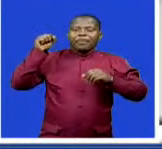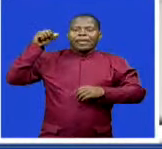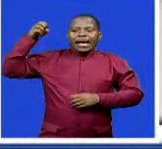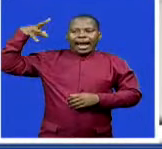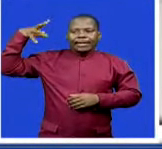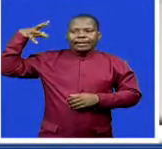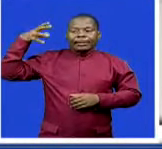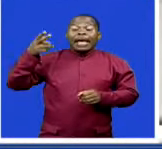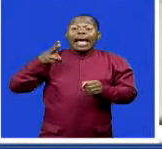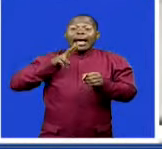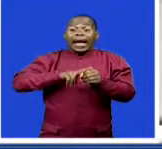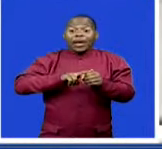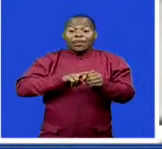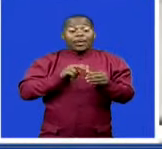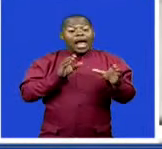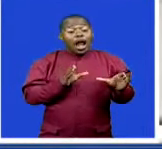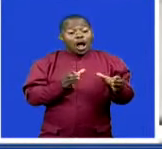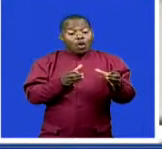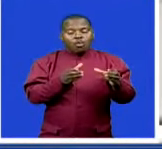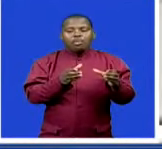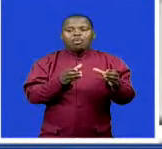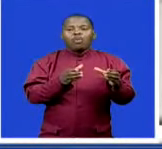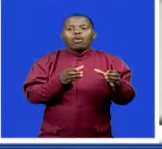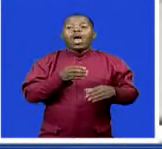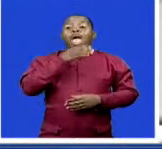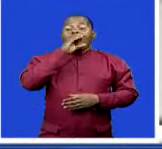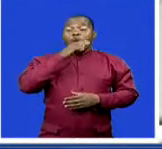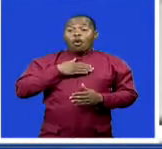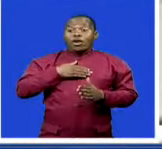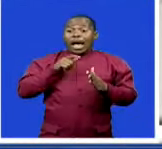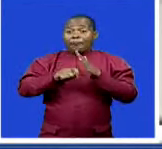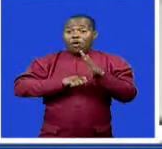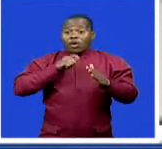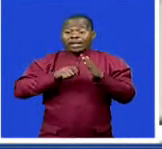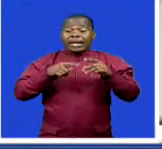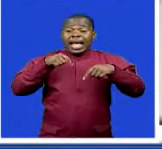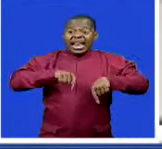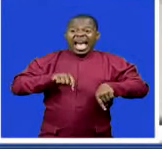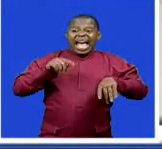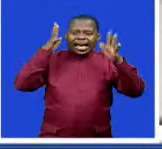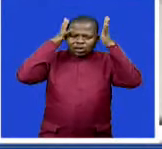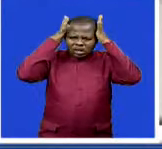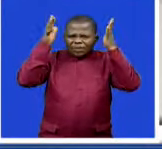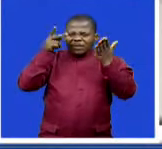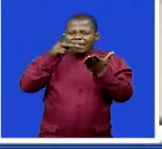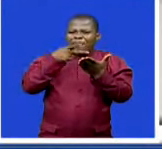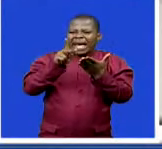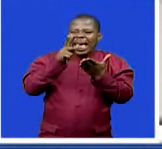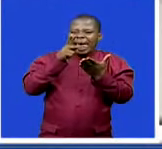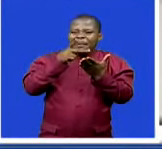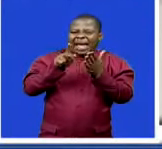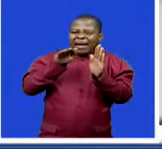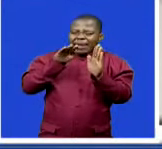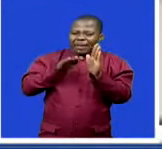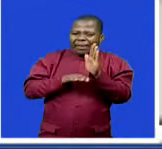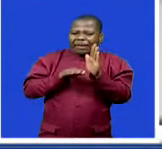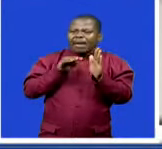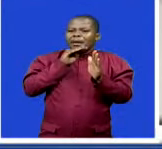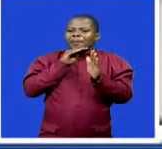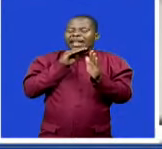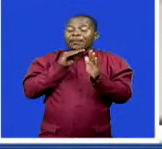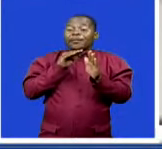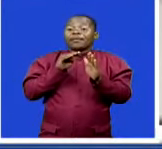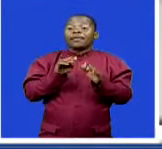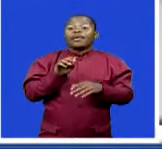said, I think in Swaziland we are the lowest in terms of payments. It costs 20